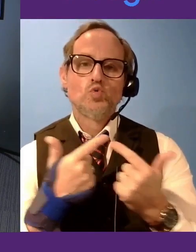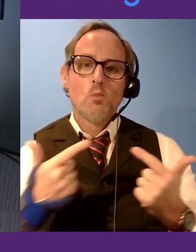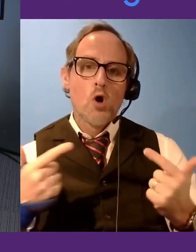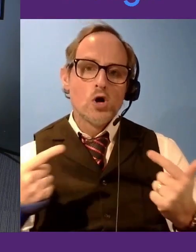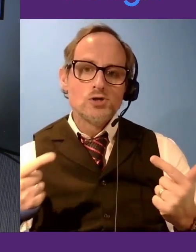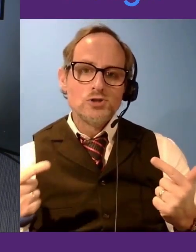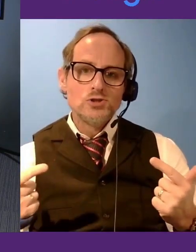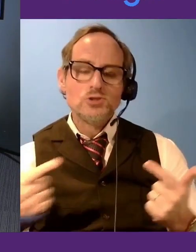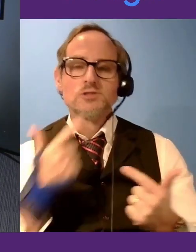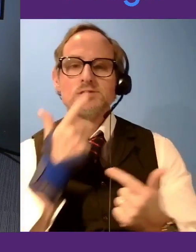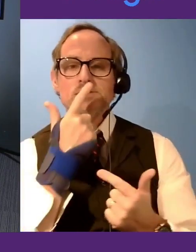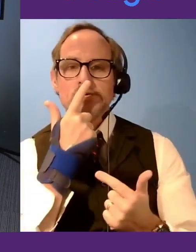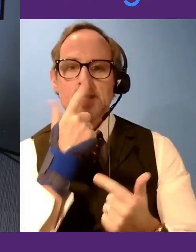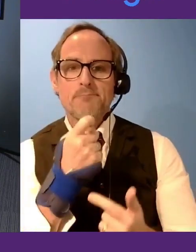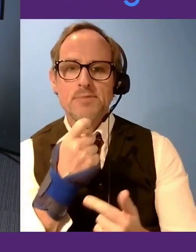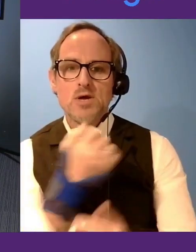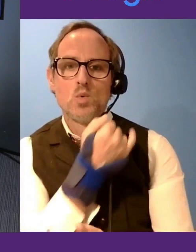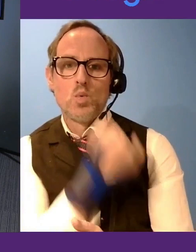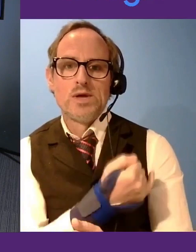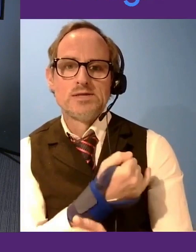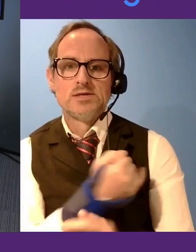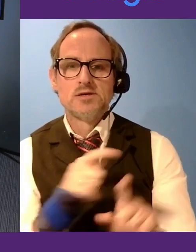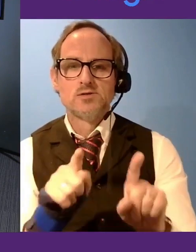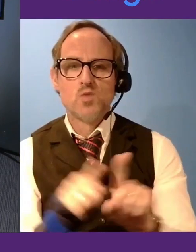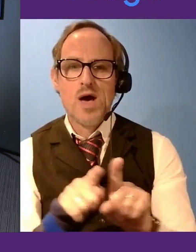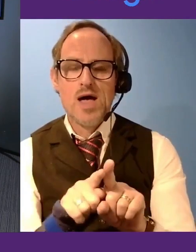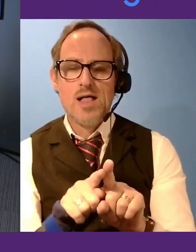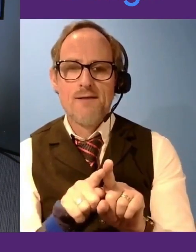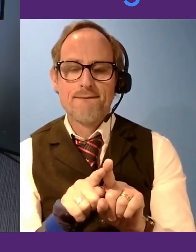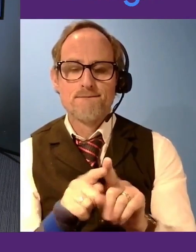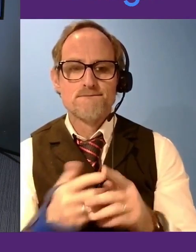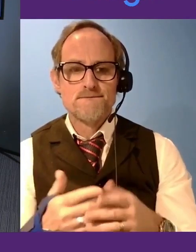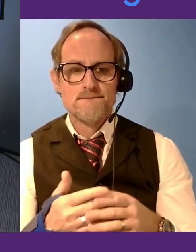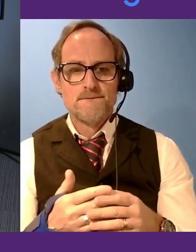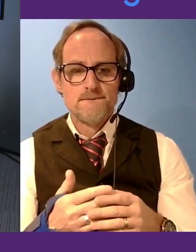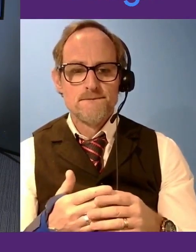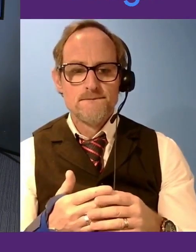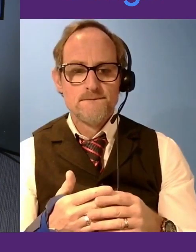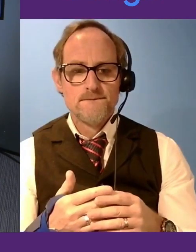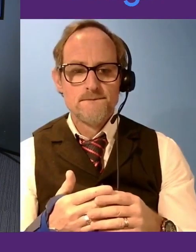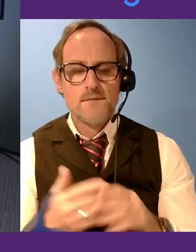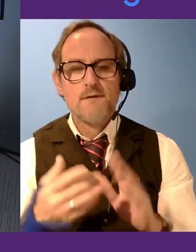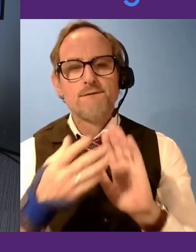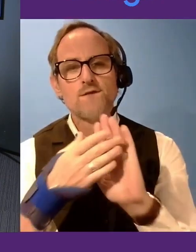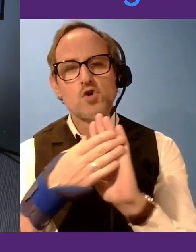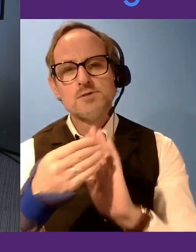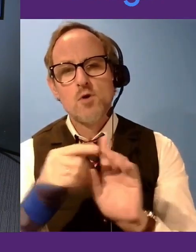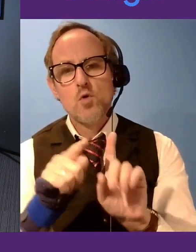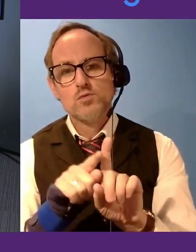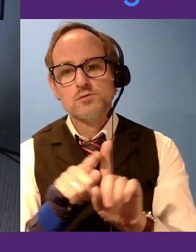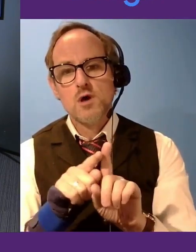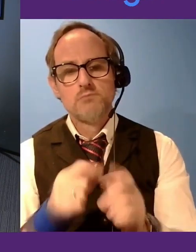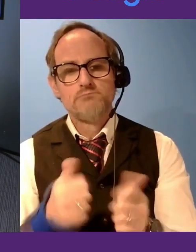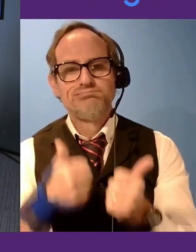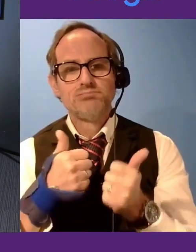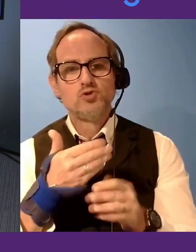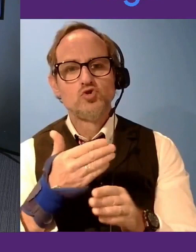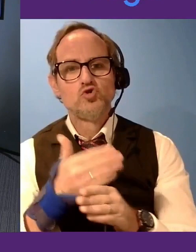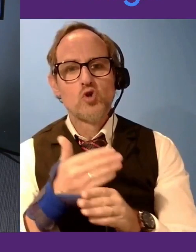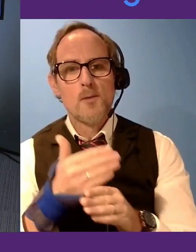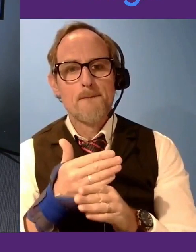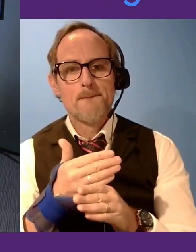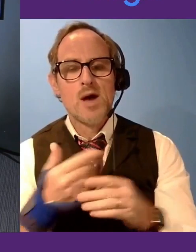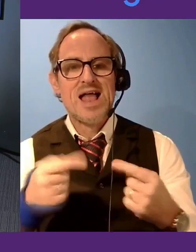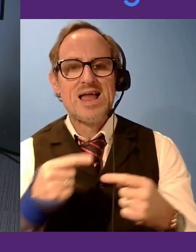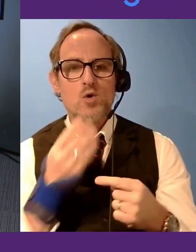at, what are some of the device settings that users have. So, for example, Apple have done a really good job with providing users the